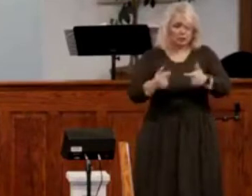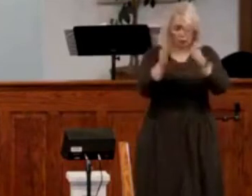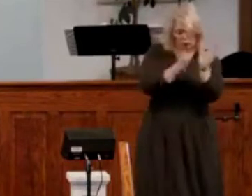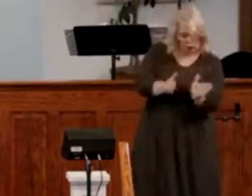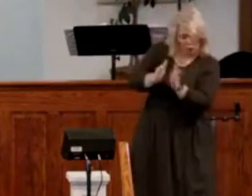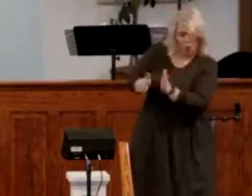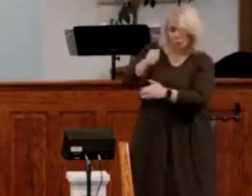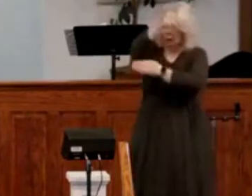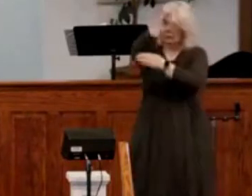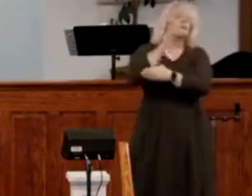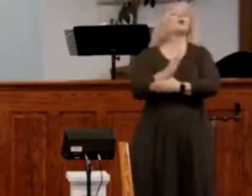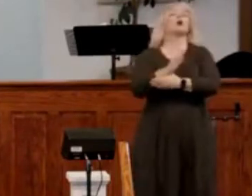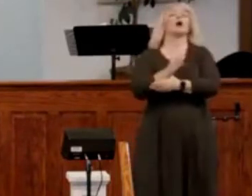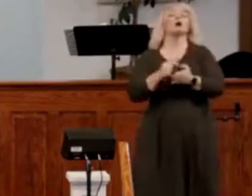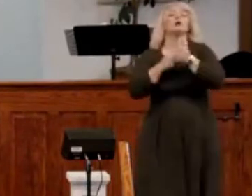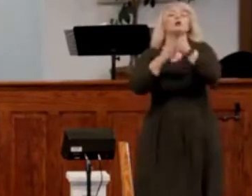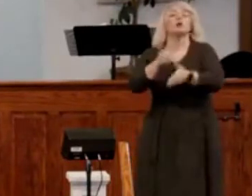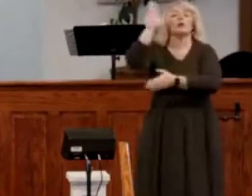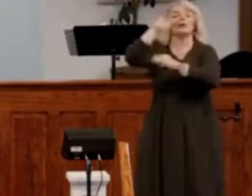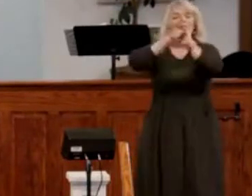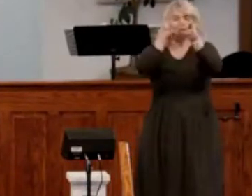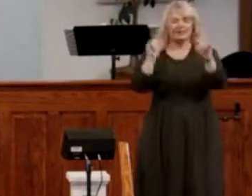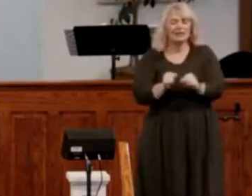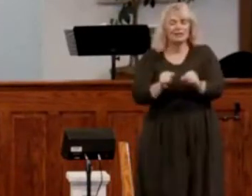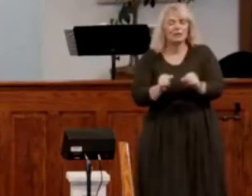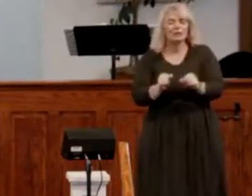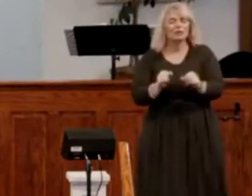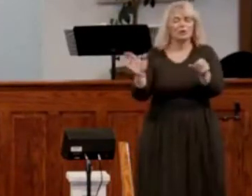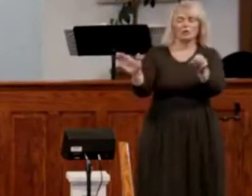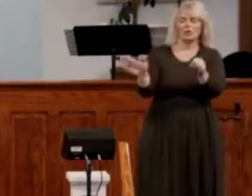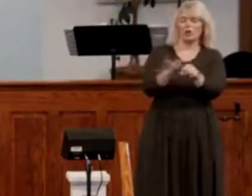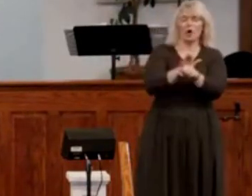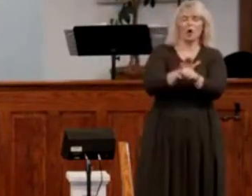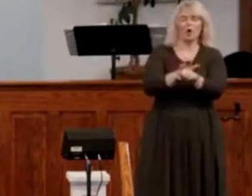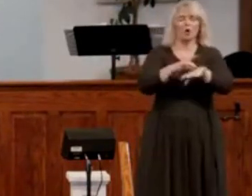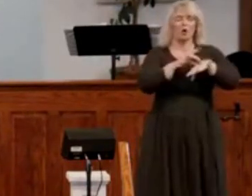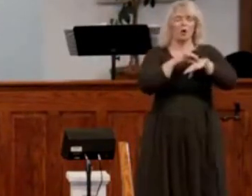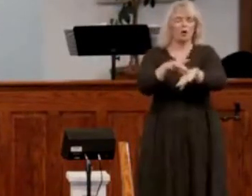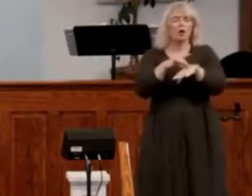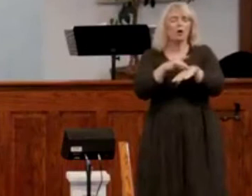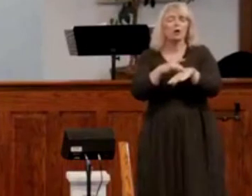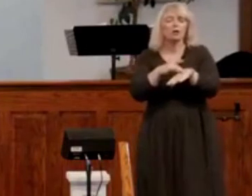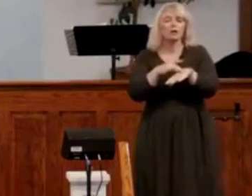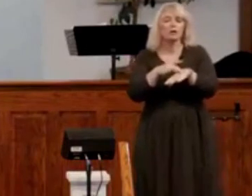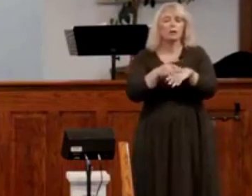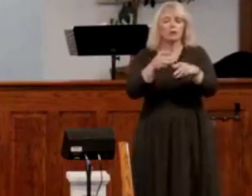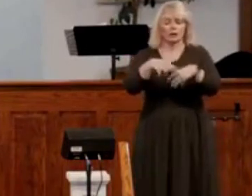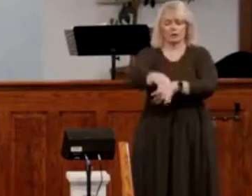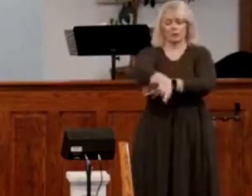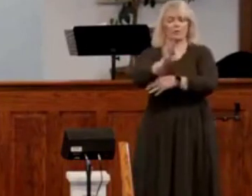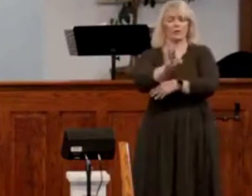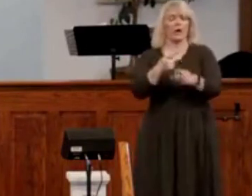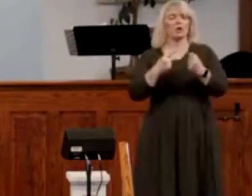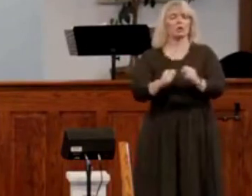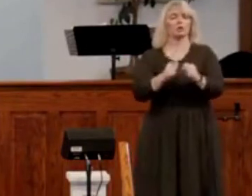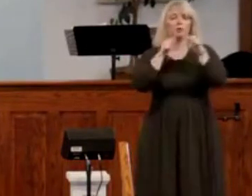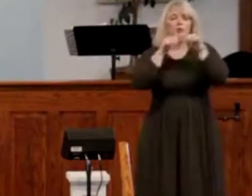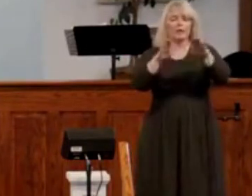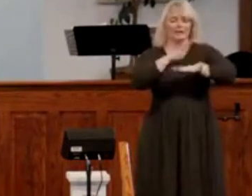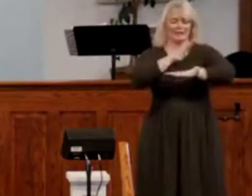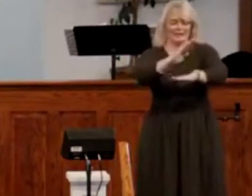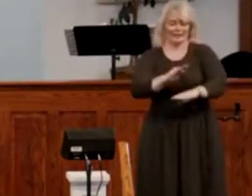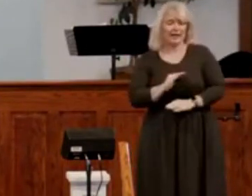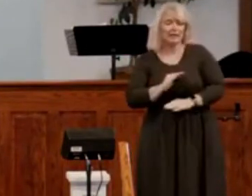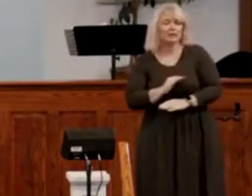of God, reflecting his image over the whole earth, and that we would find true blessing and true satisfaction if we